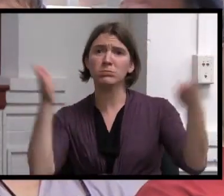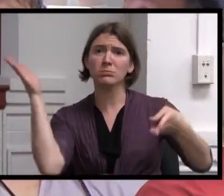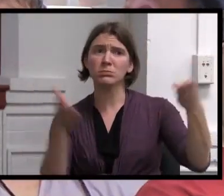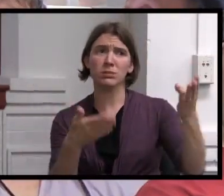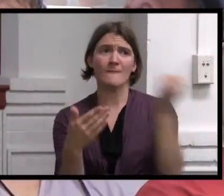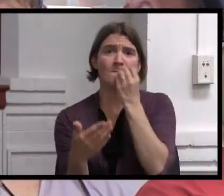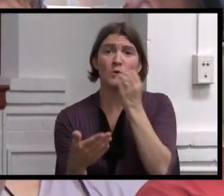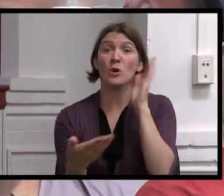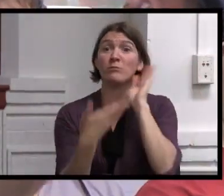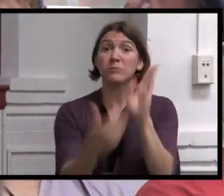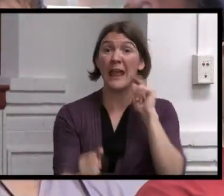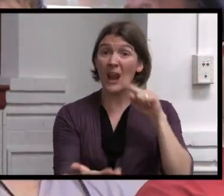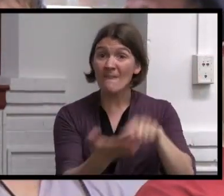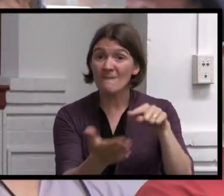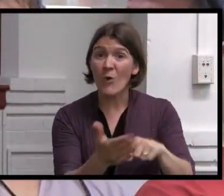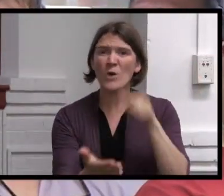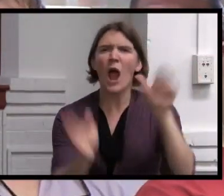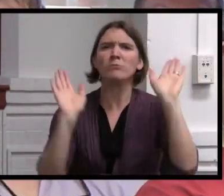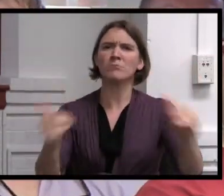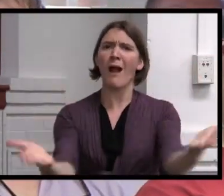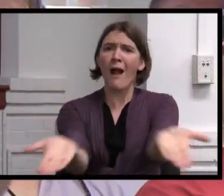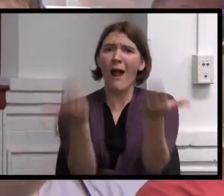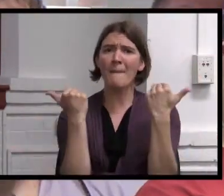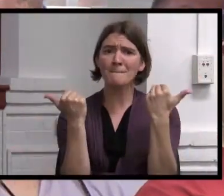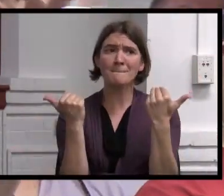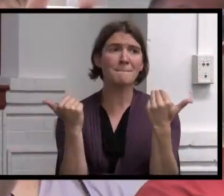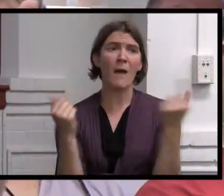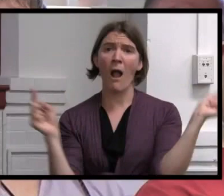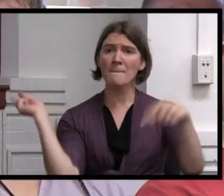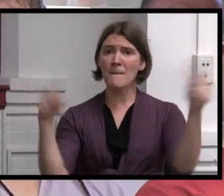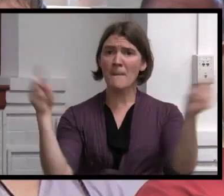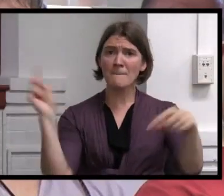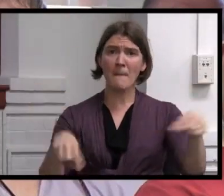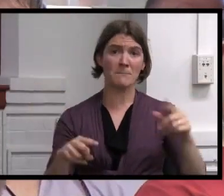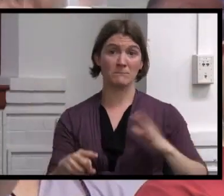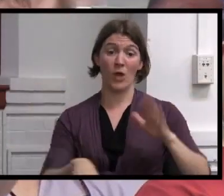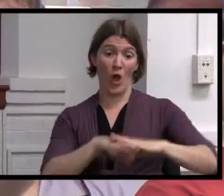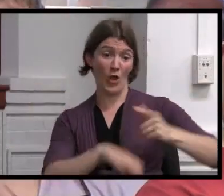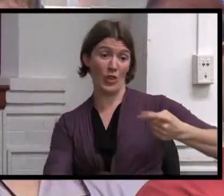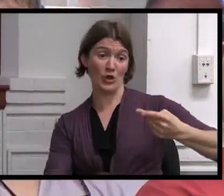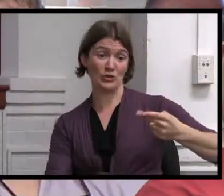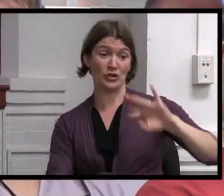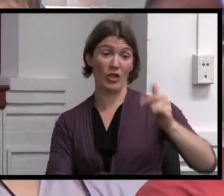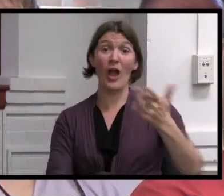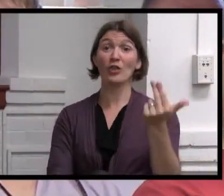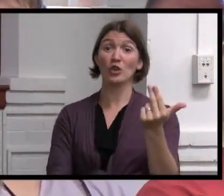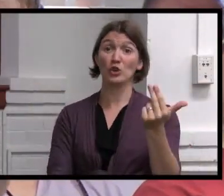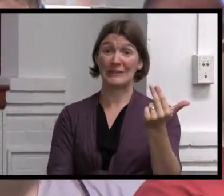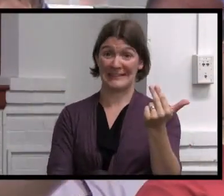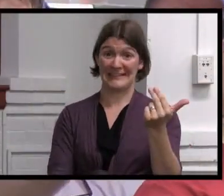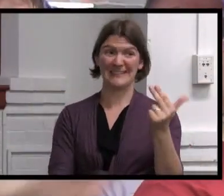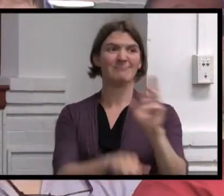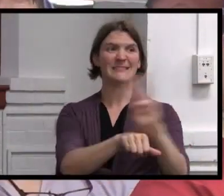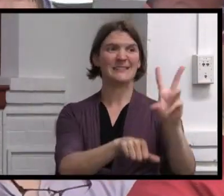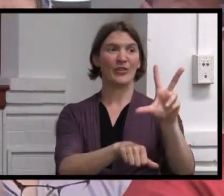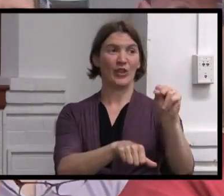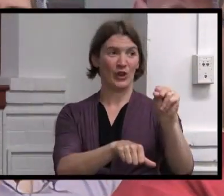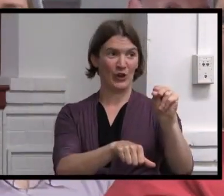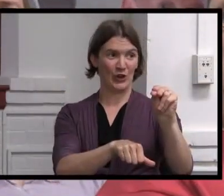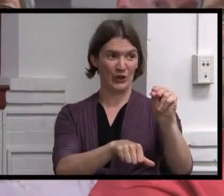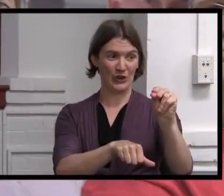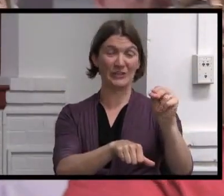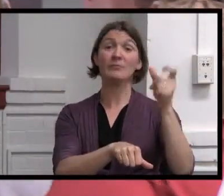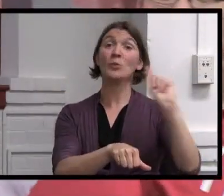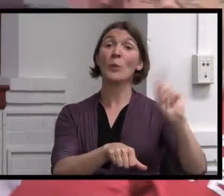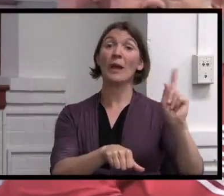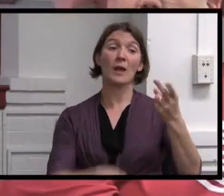comes to, whether they can afford to bring a dish or not, or have time to bring a dish or not. And that's on Thursday, July 13th at 6:30. And